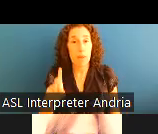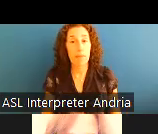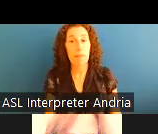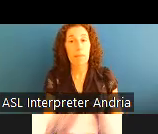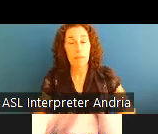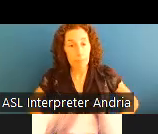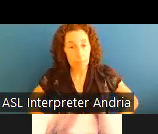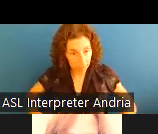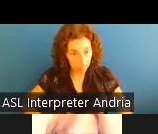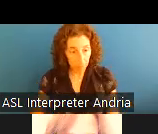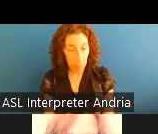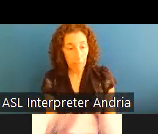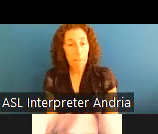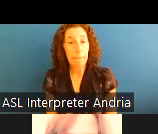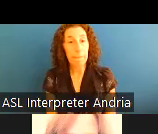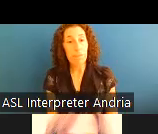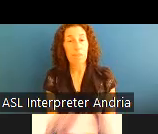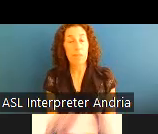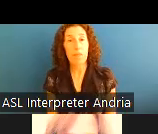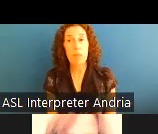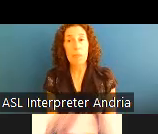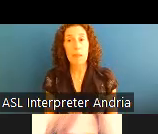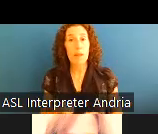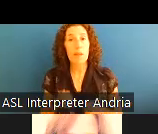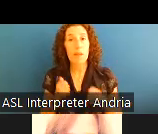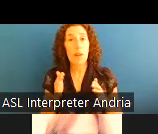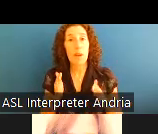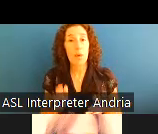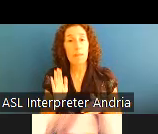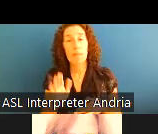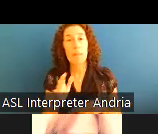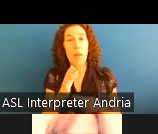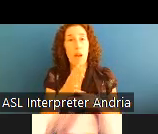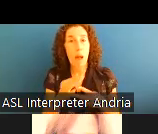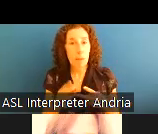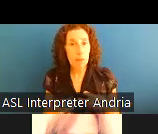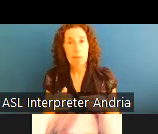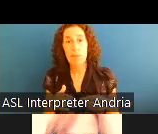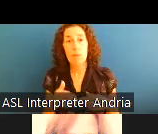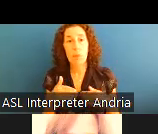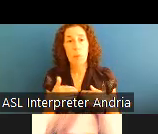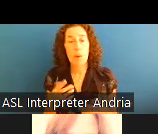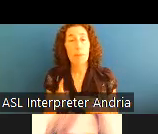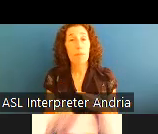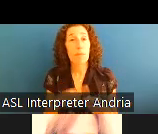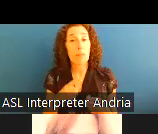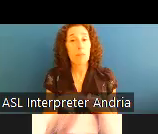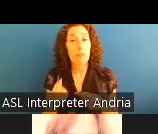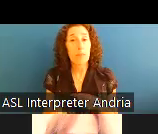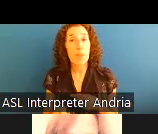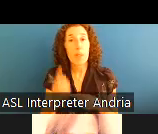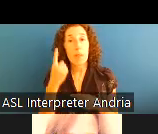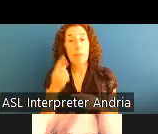Now going into understanding options for survivors. So when understanding the process of receiving a